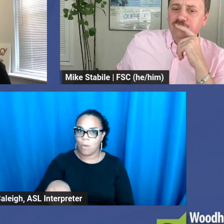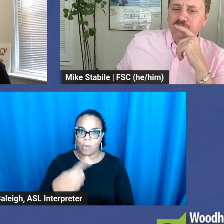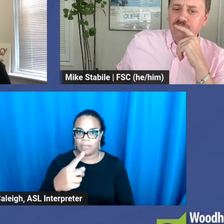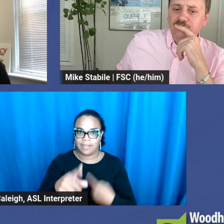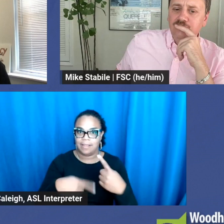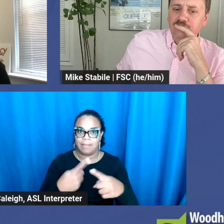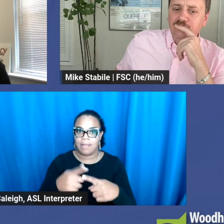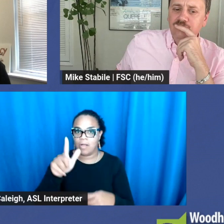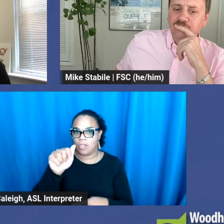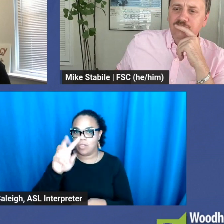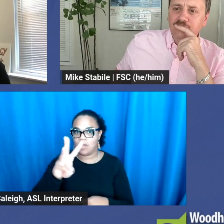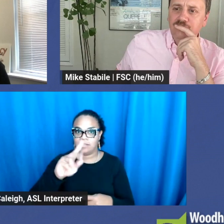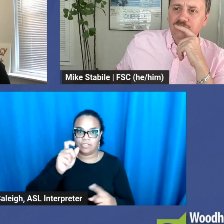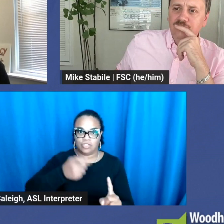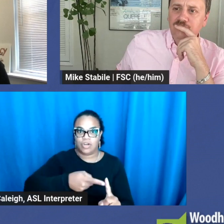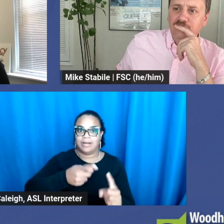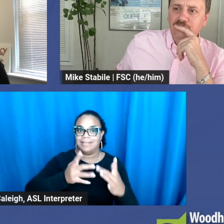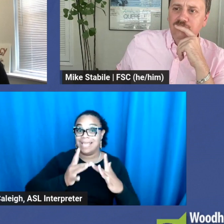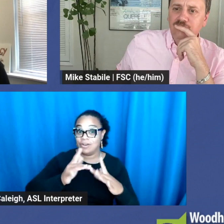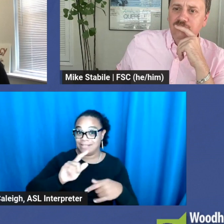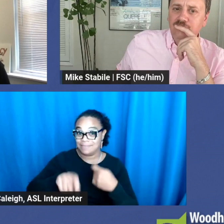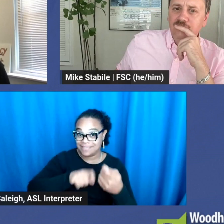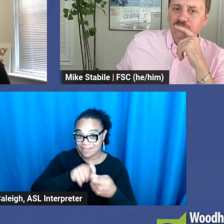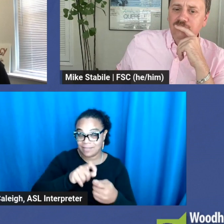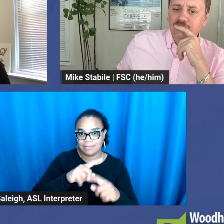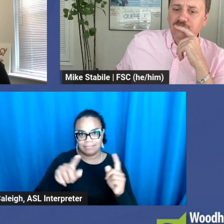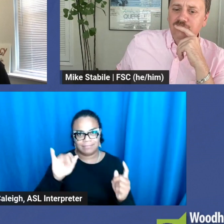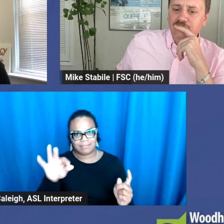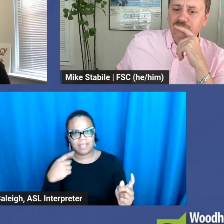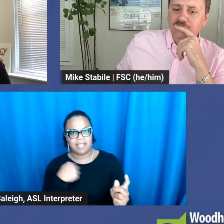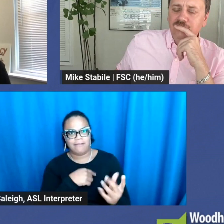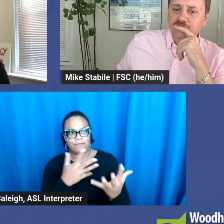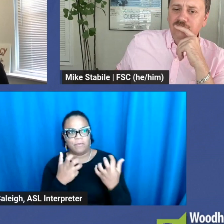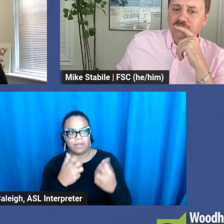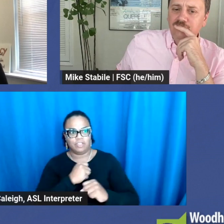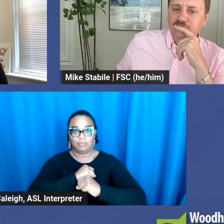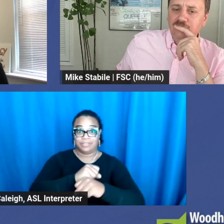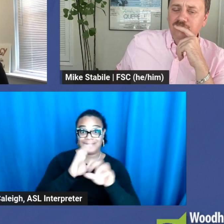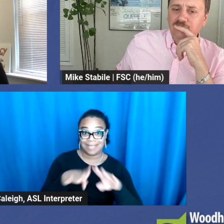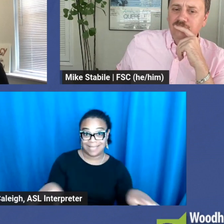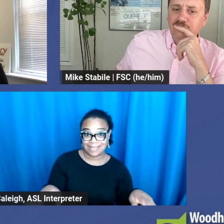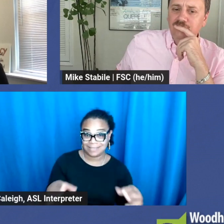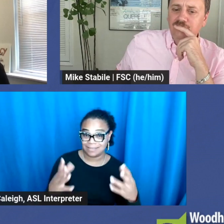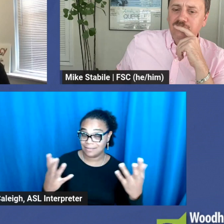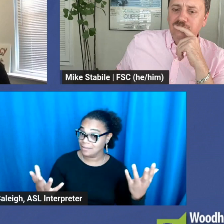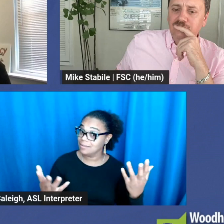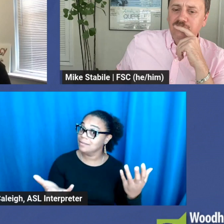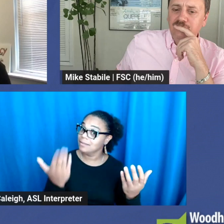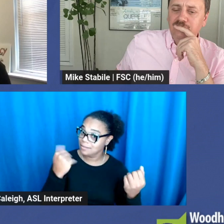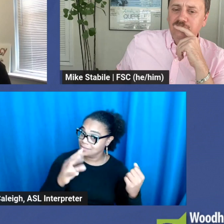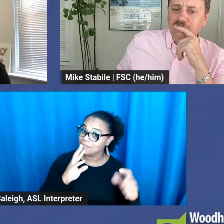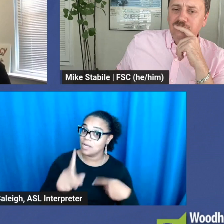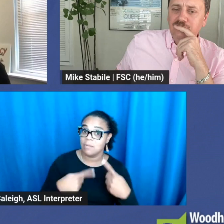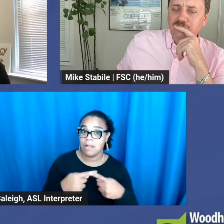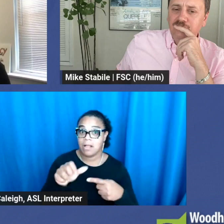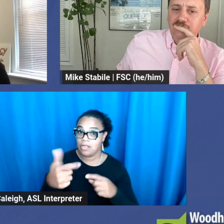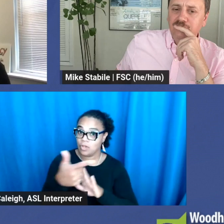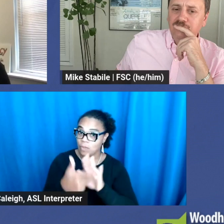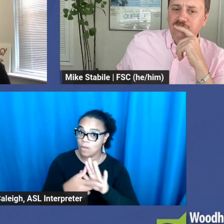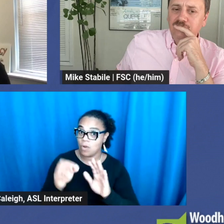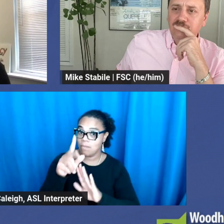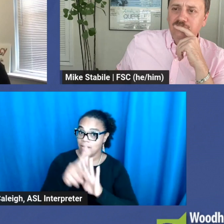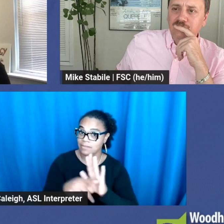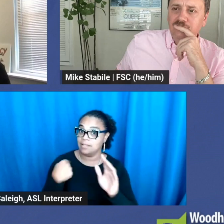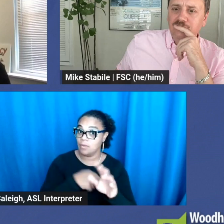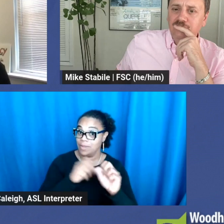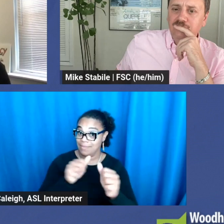the internet specifically, but if we really want to keep kids safe, let's talk about what are some other laws or other policies we can pass.